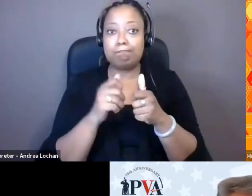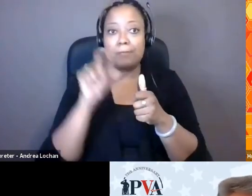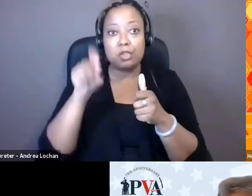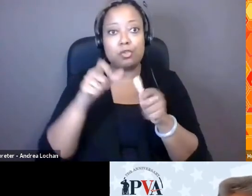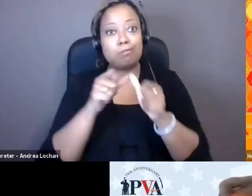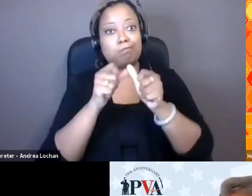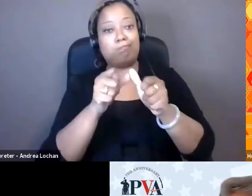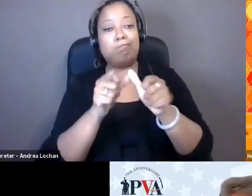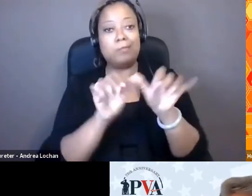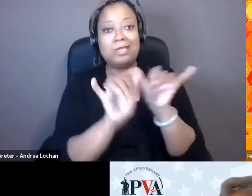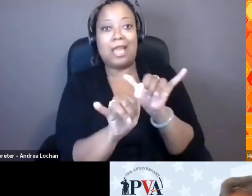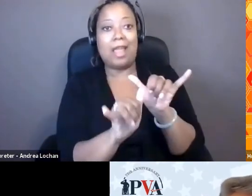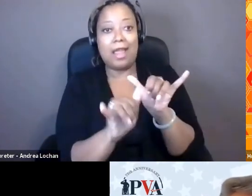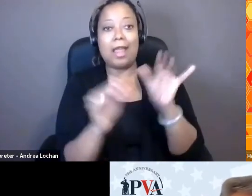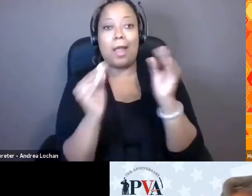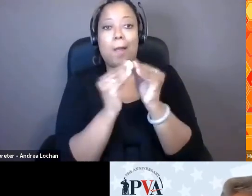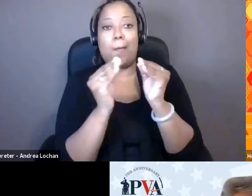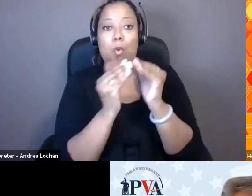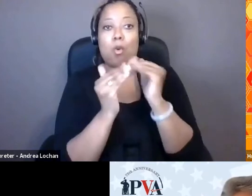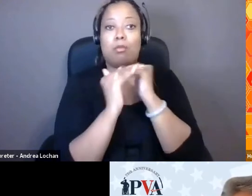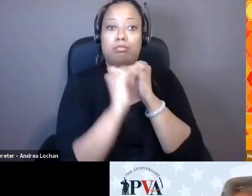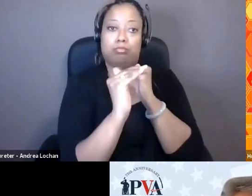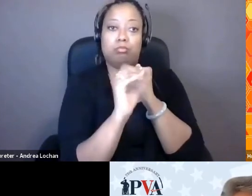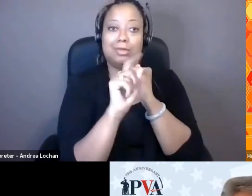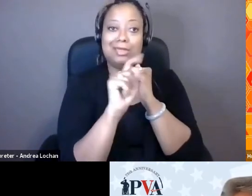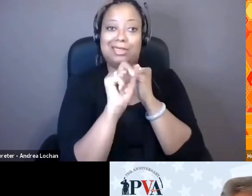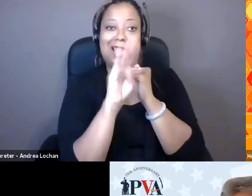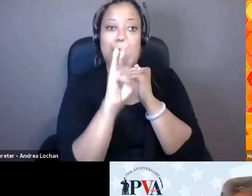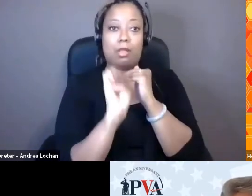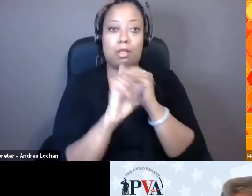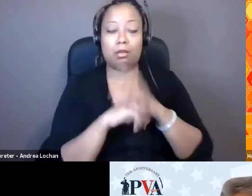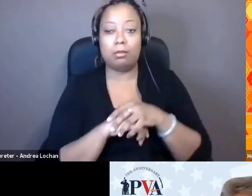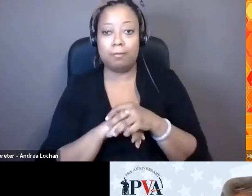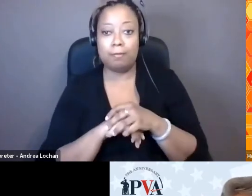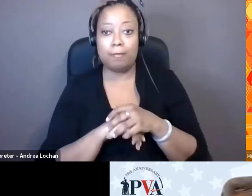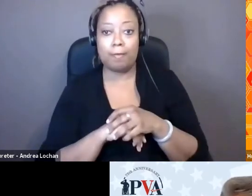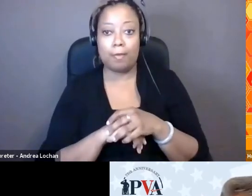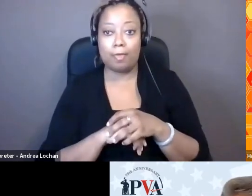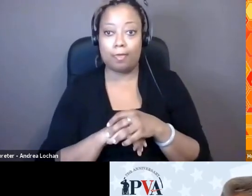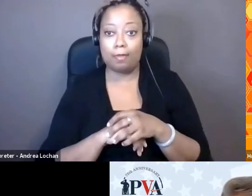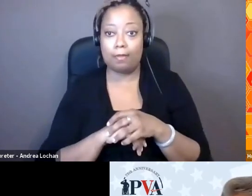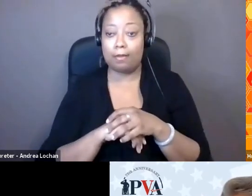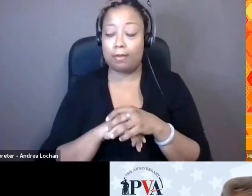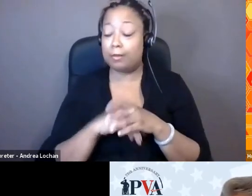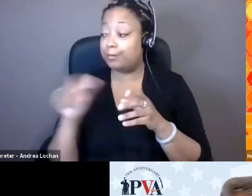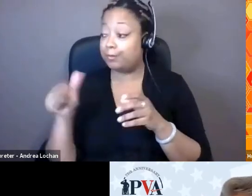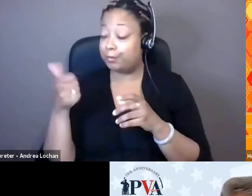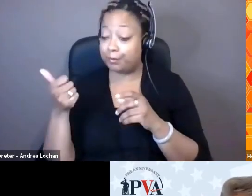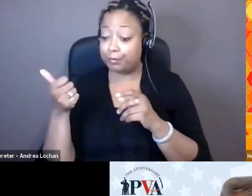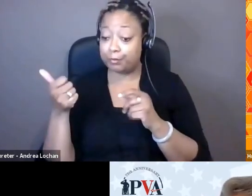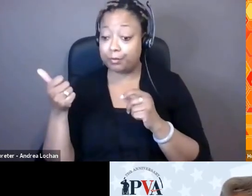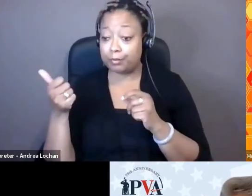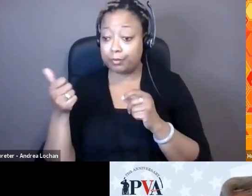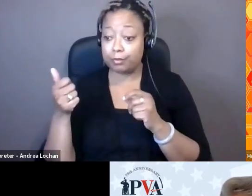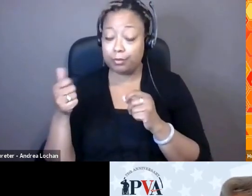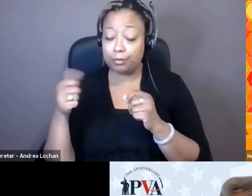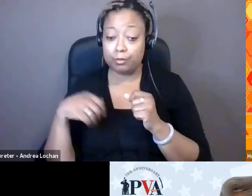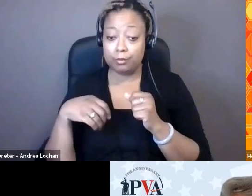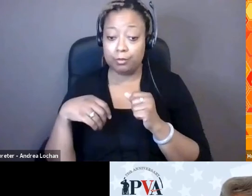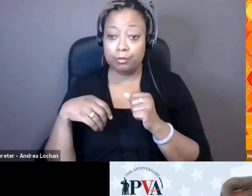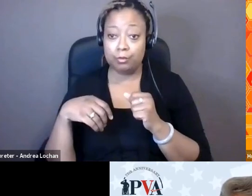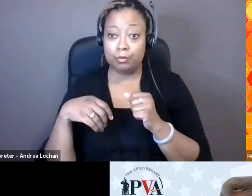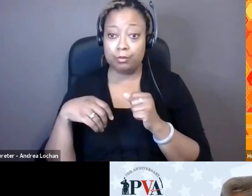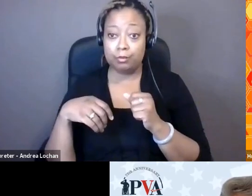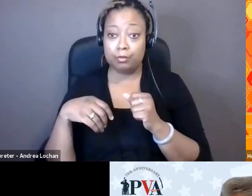be much more stable and long lasting than a temporary ramp. Okay, sounds good. Here's another one, Mark. What are some of